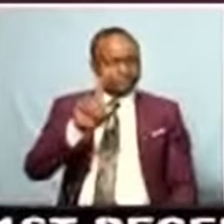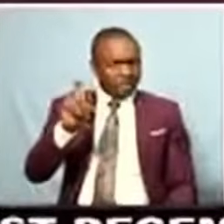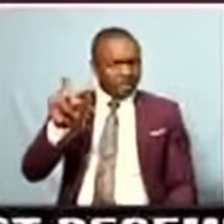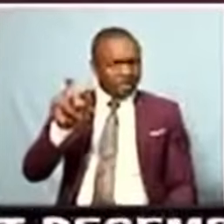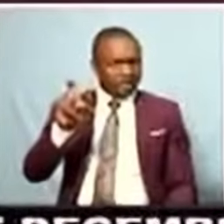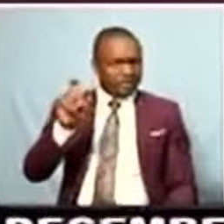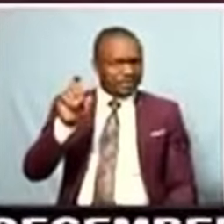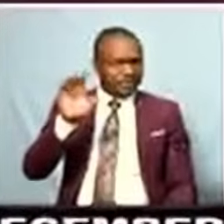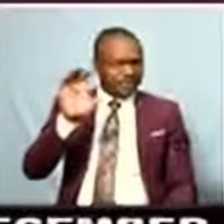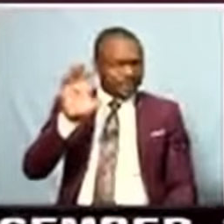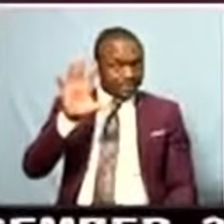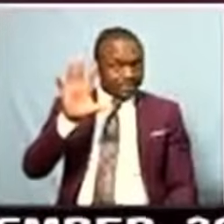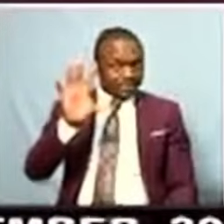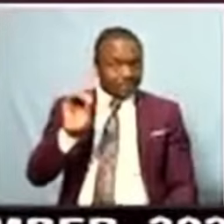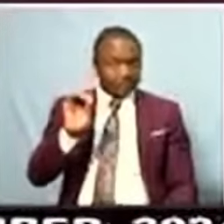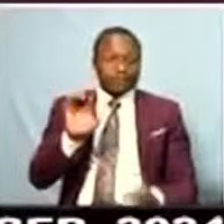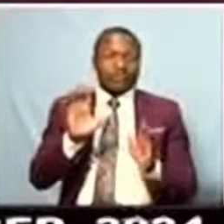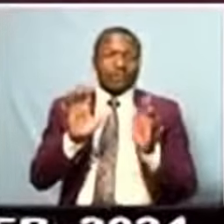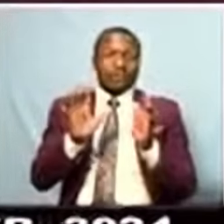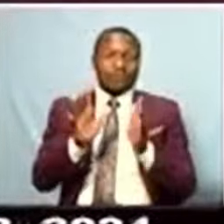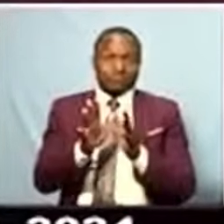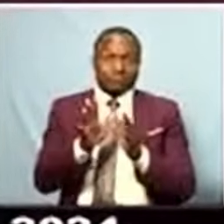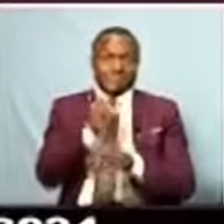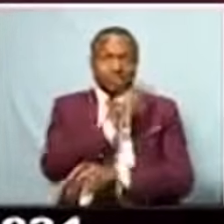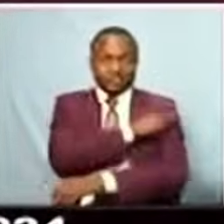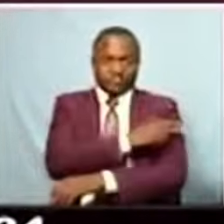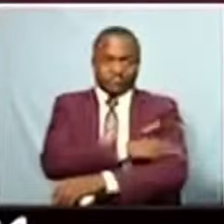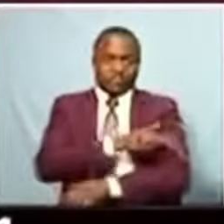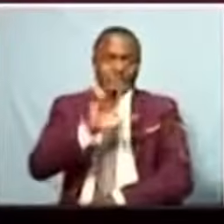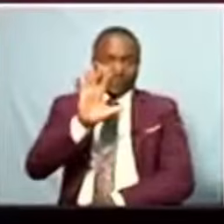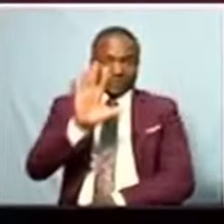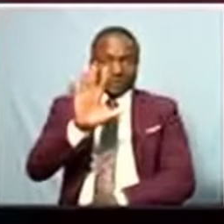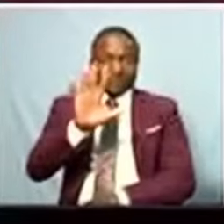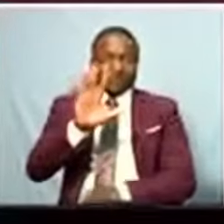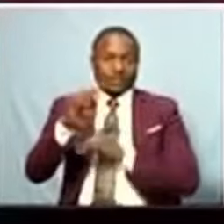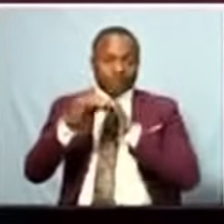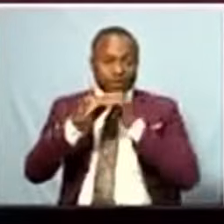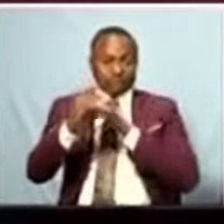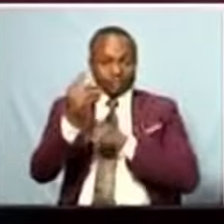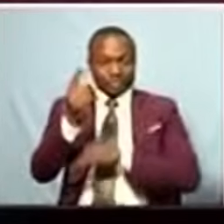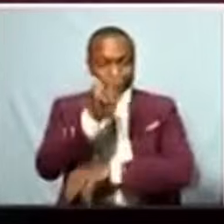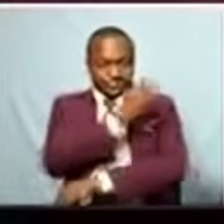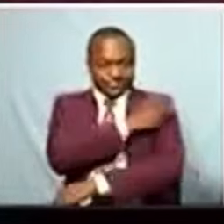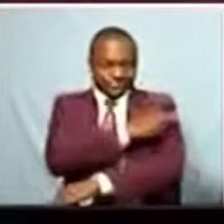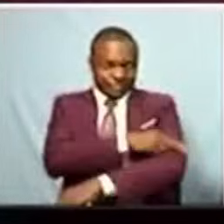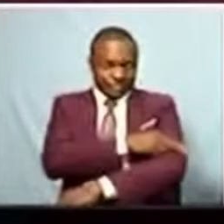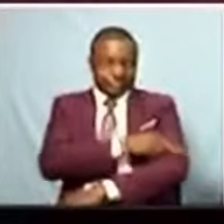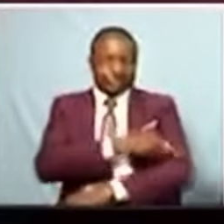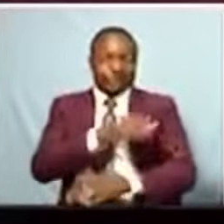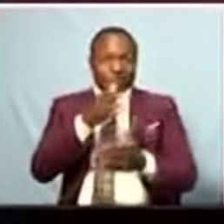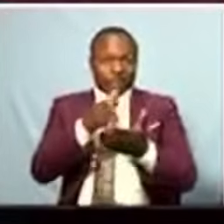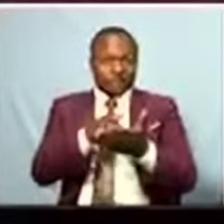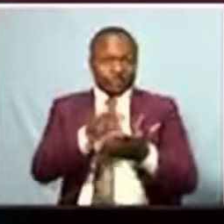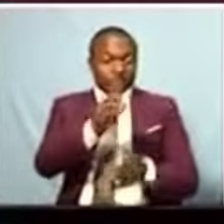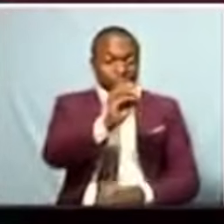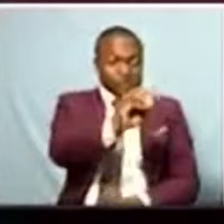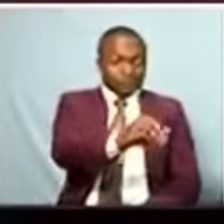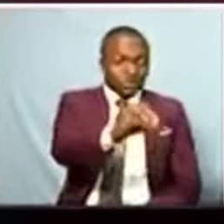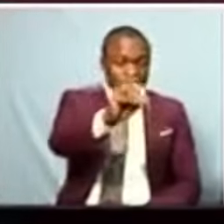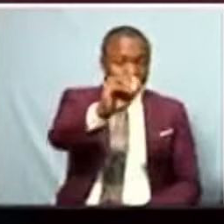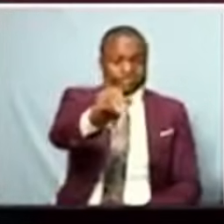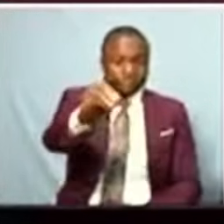115 mini hospitals and 5 level 1 hospitals. These were dotted around the